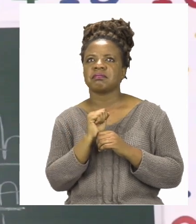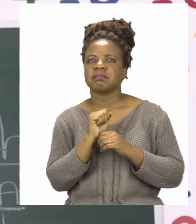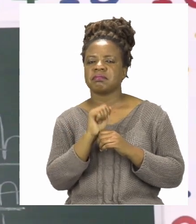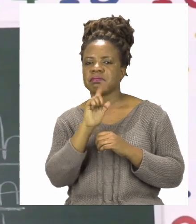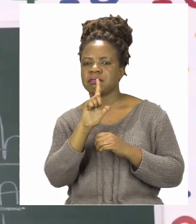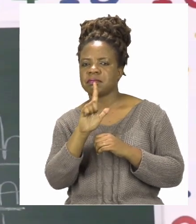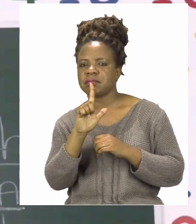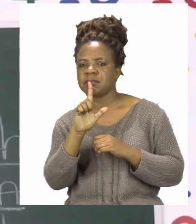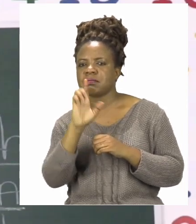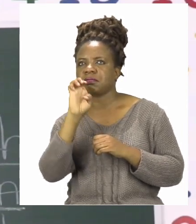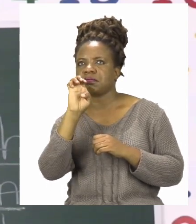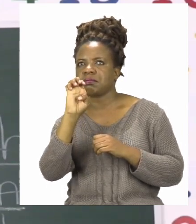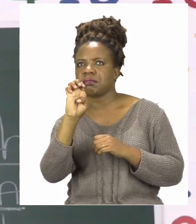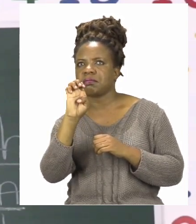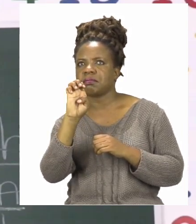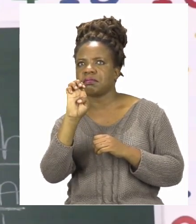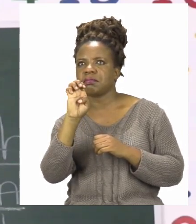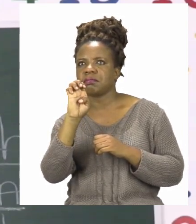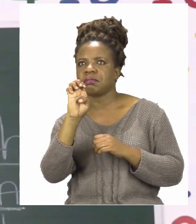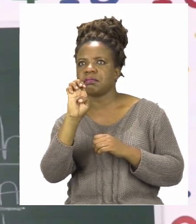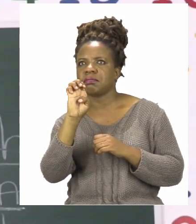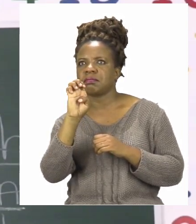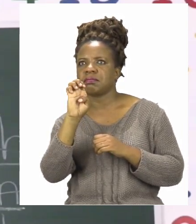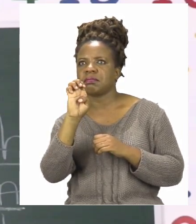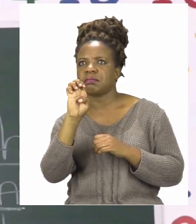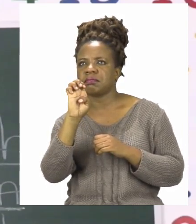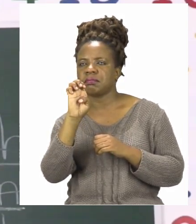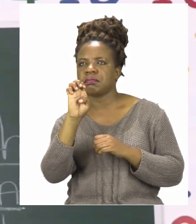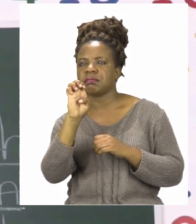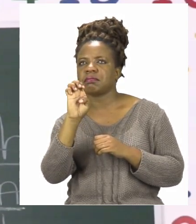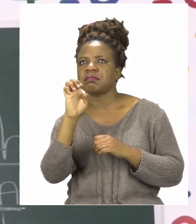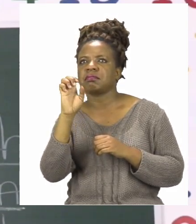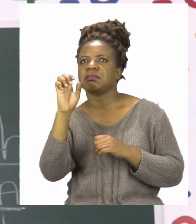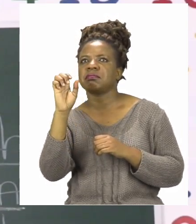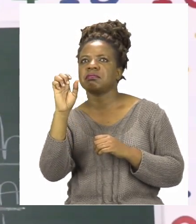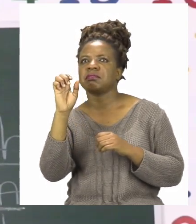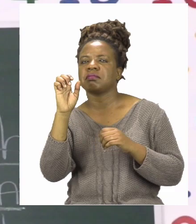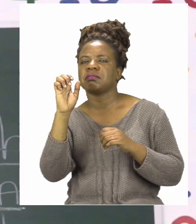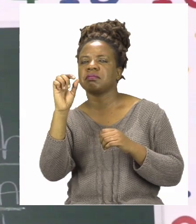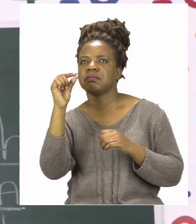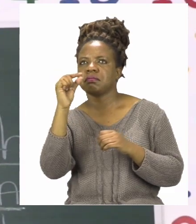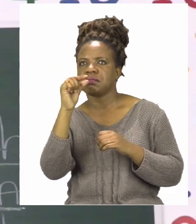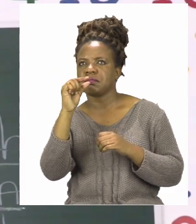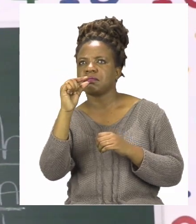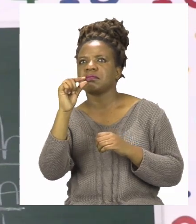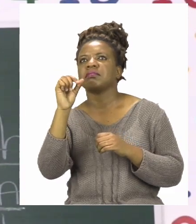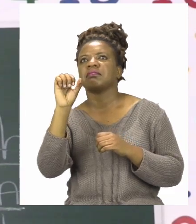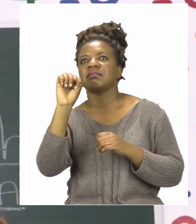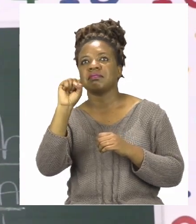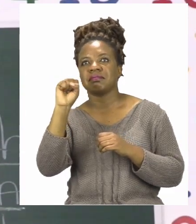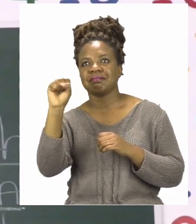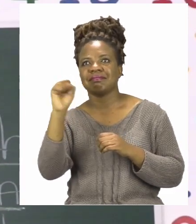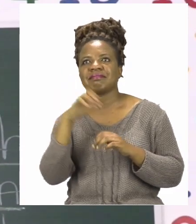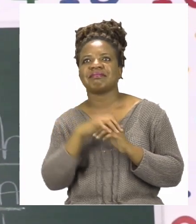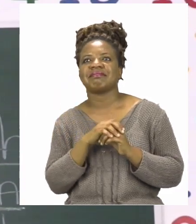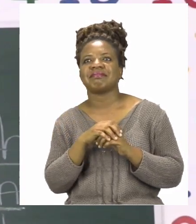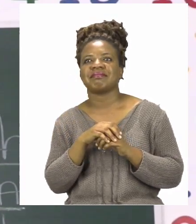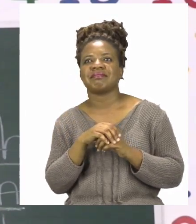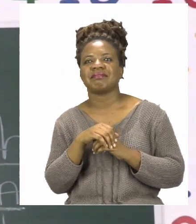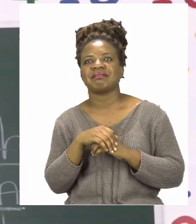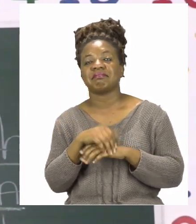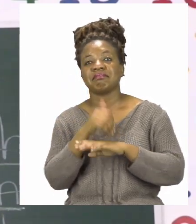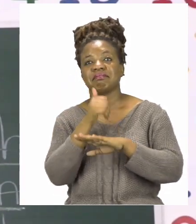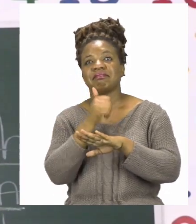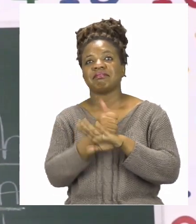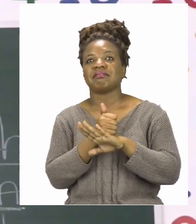an L, an E, an L, an E, a G, and an S. A G and